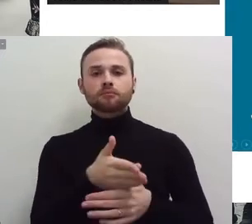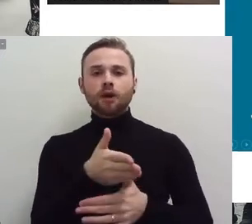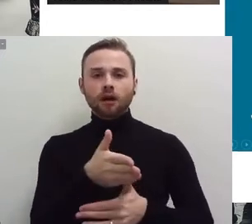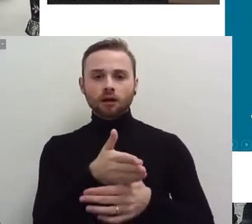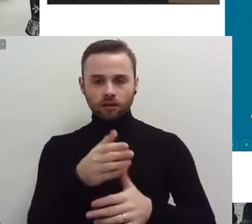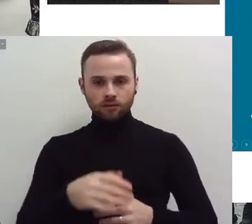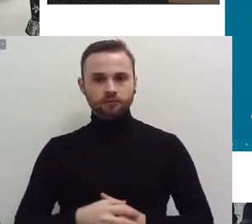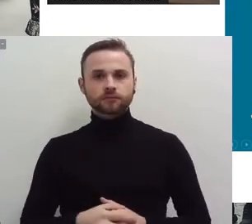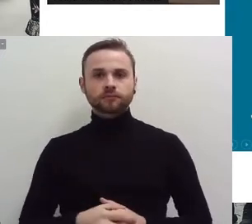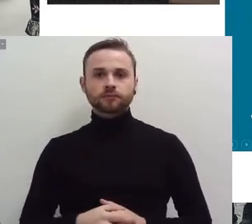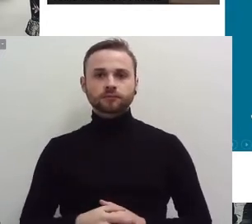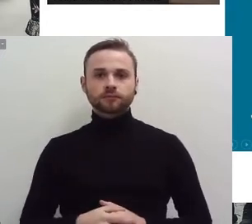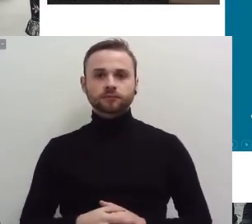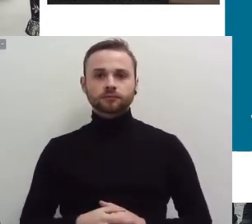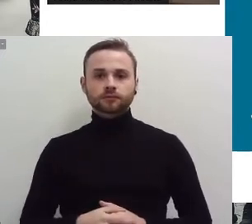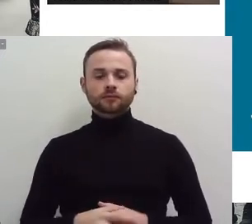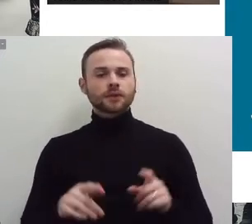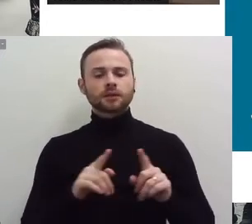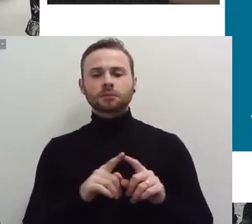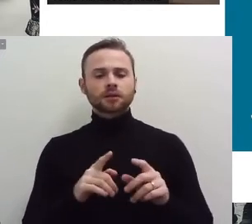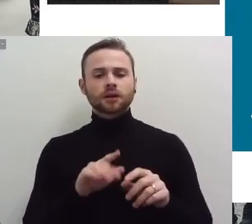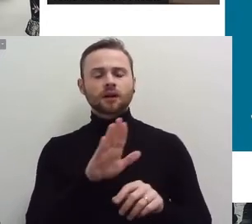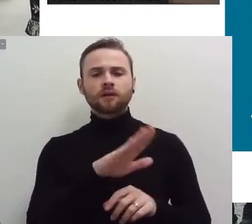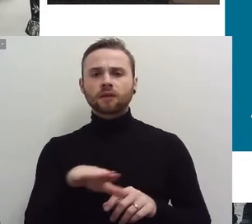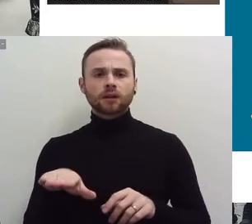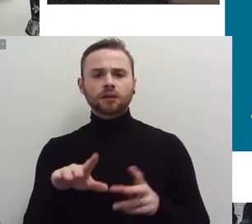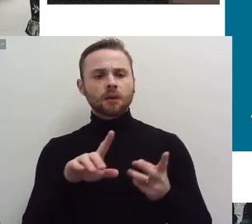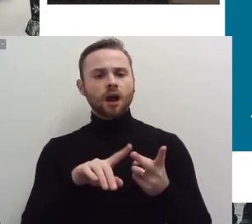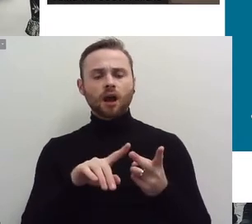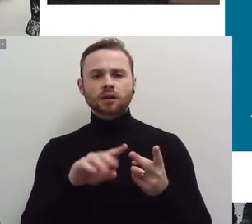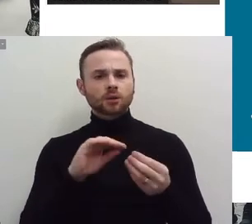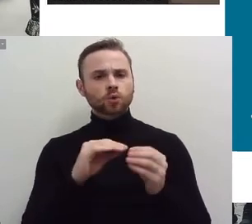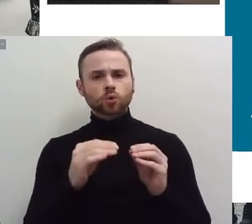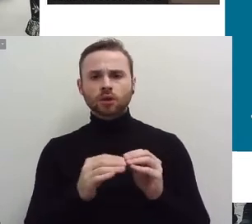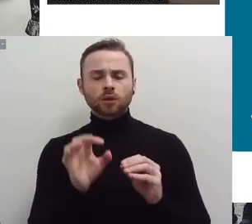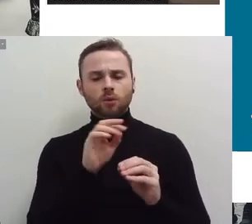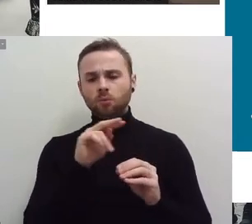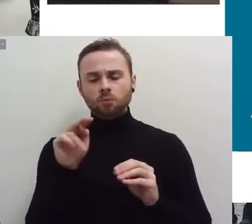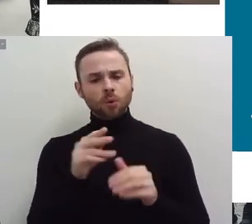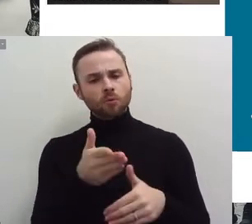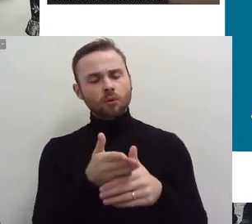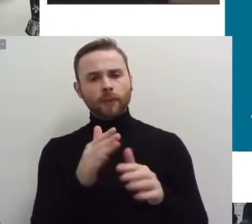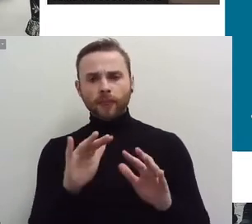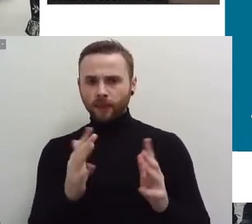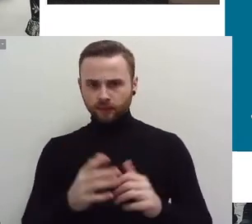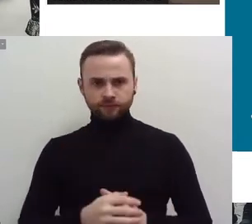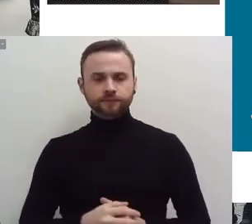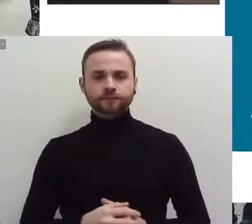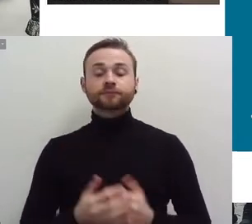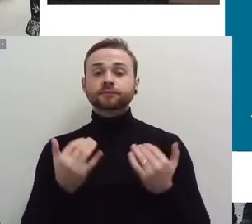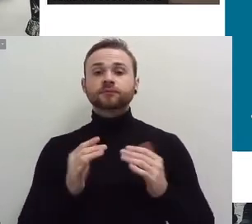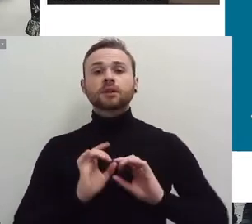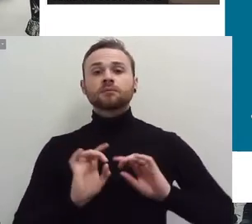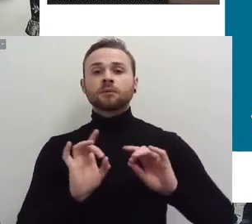to start with, maybe just a few words about our organization. So the Central